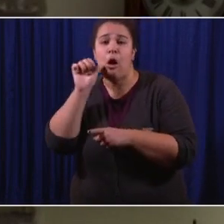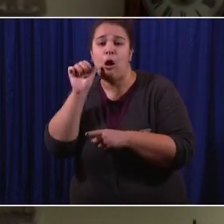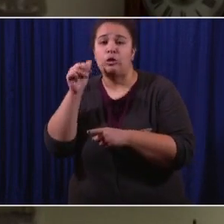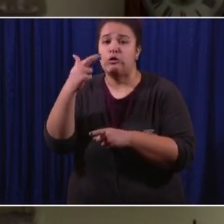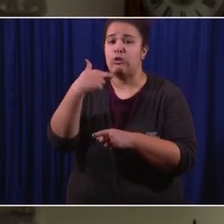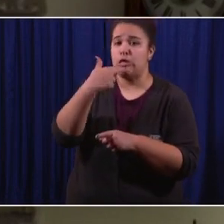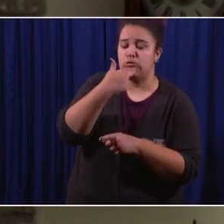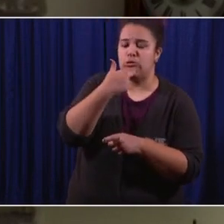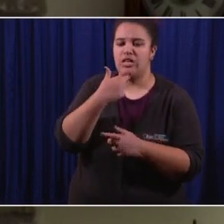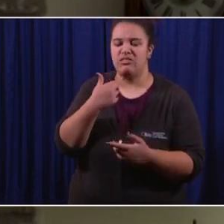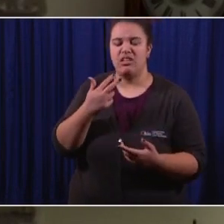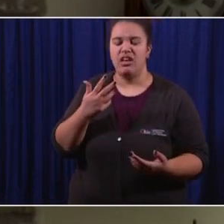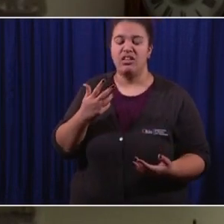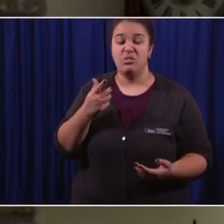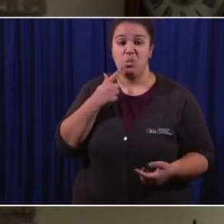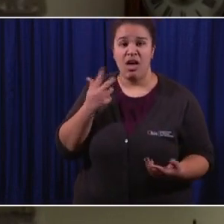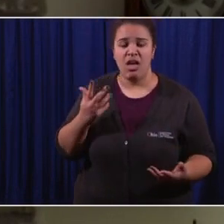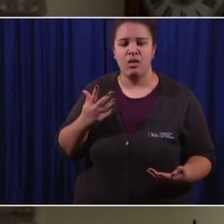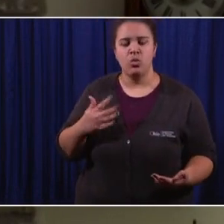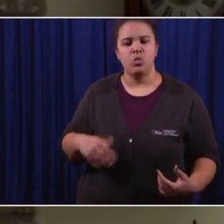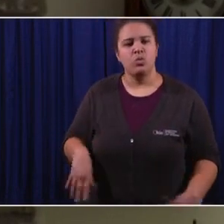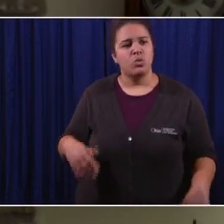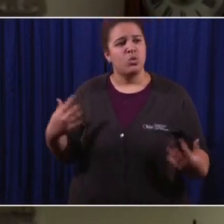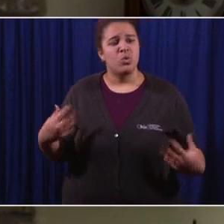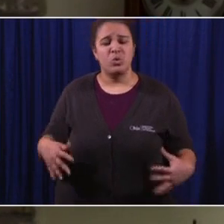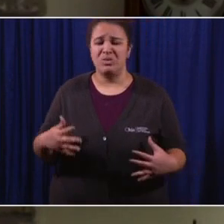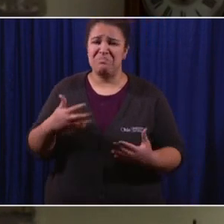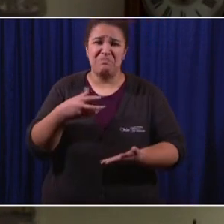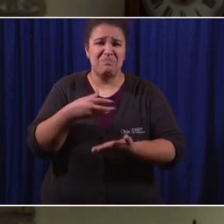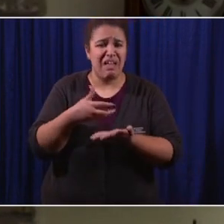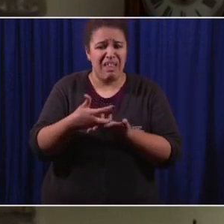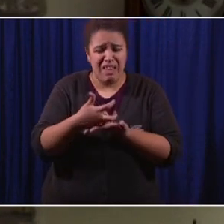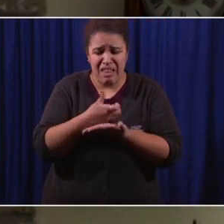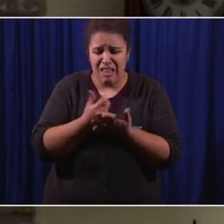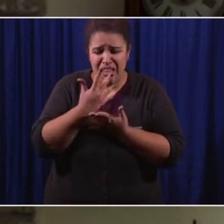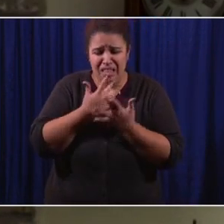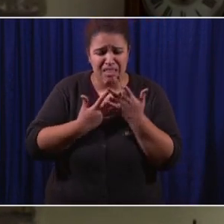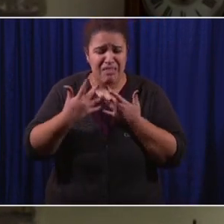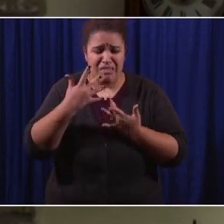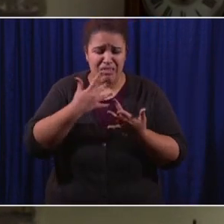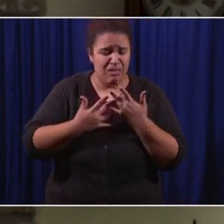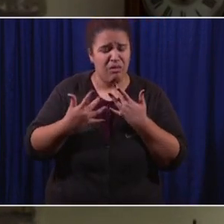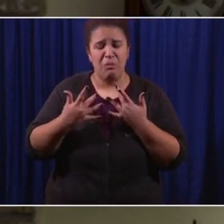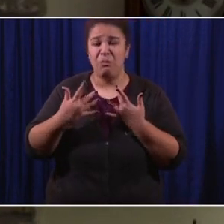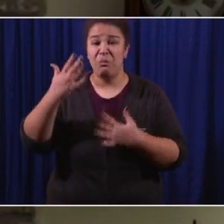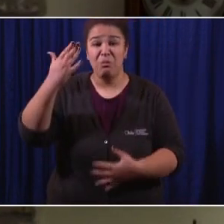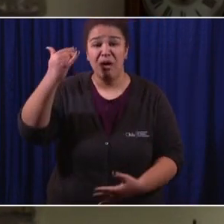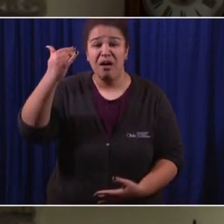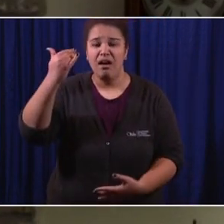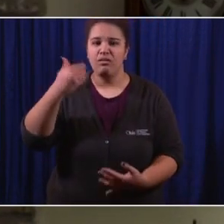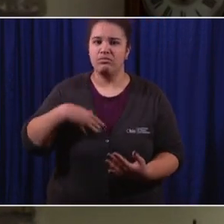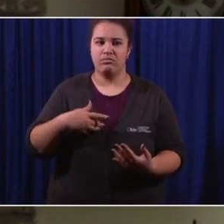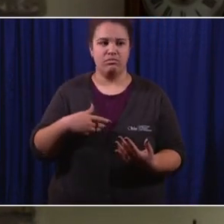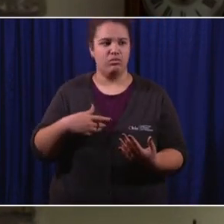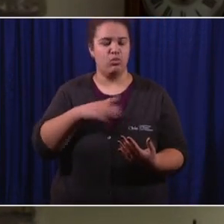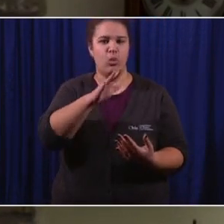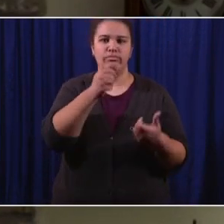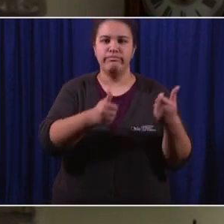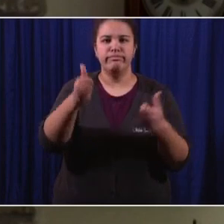that they're having a real hard time making ends meet with the coronavirus mandates and restrictions that have been put on